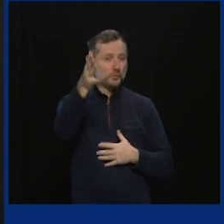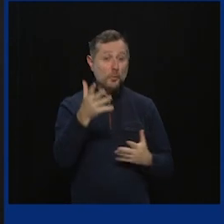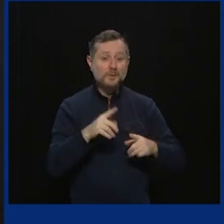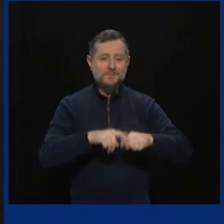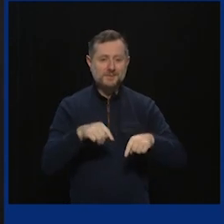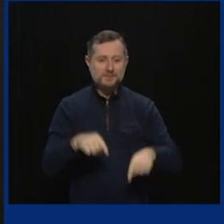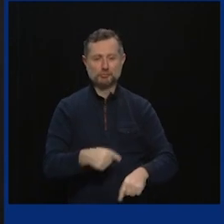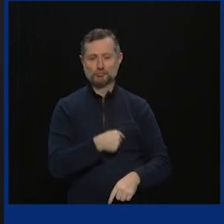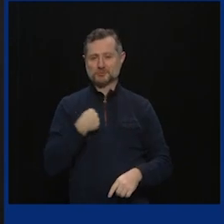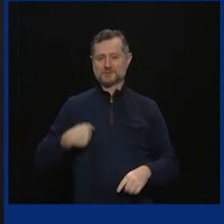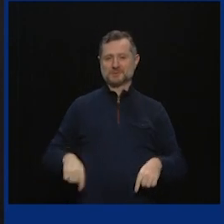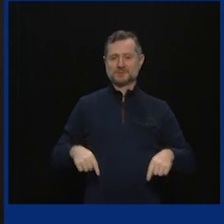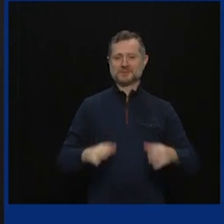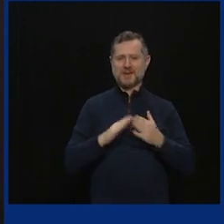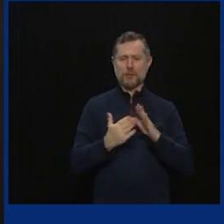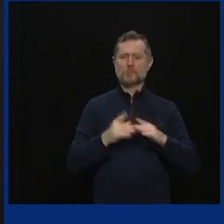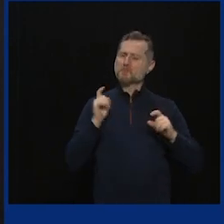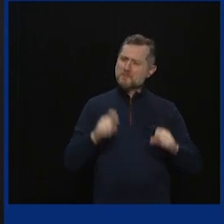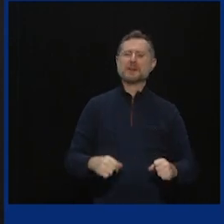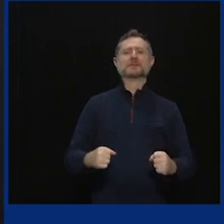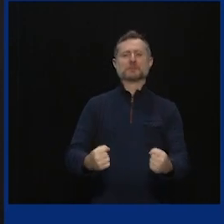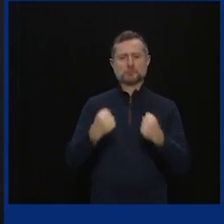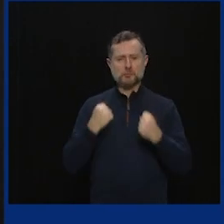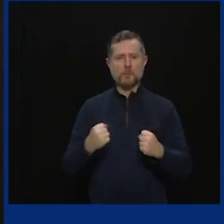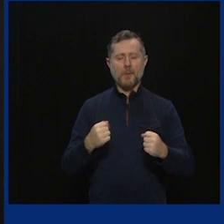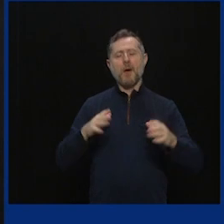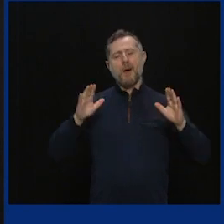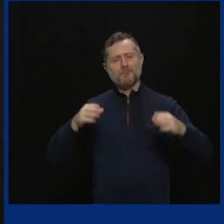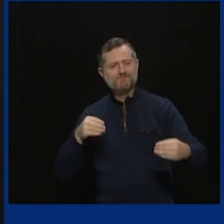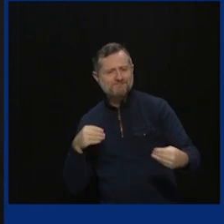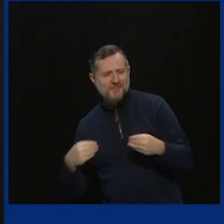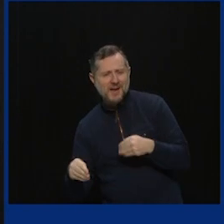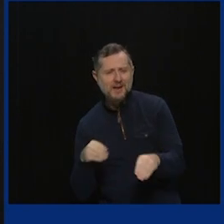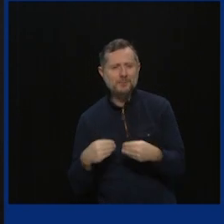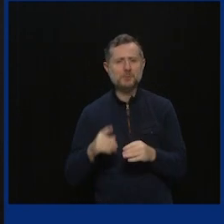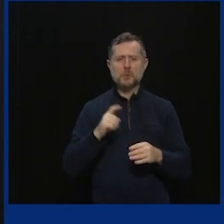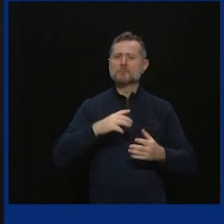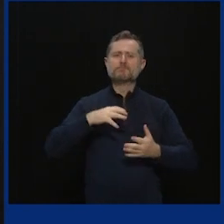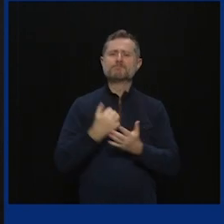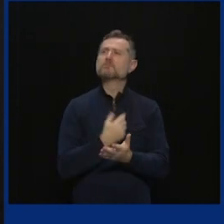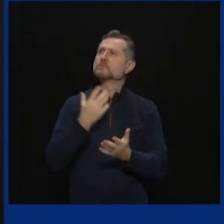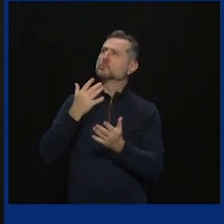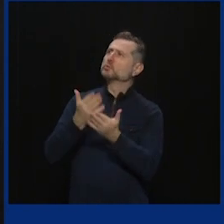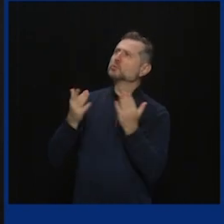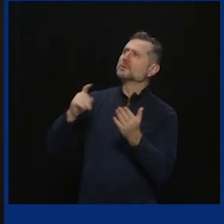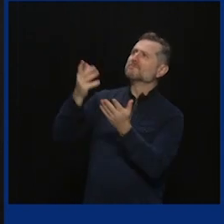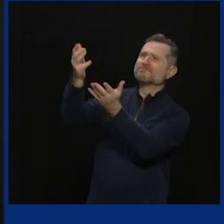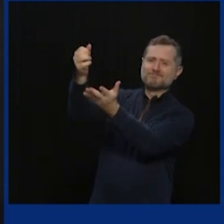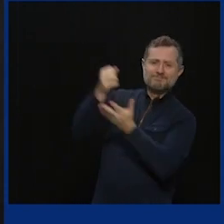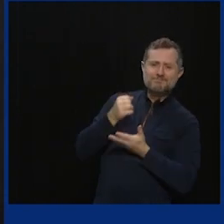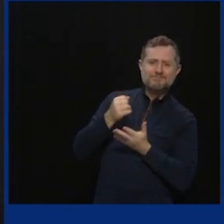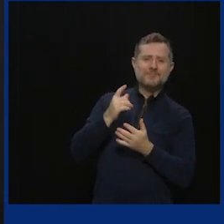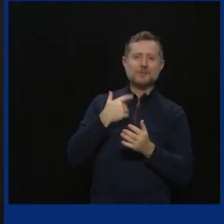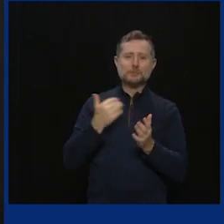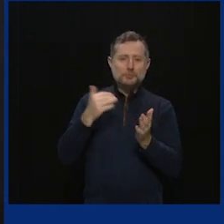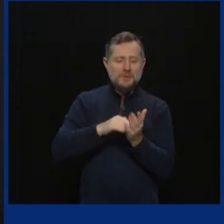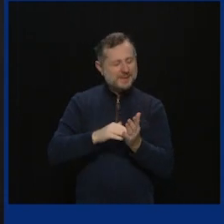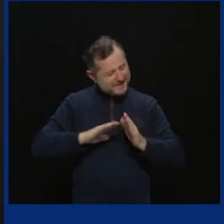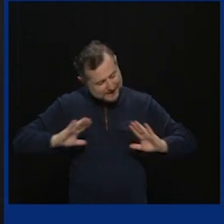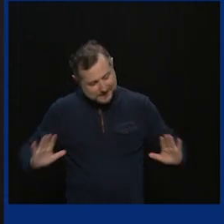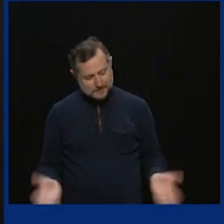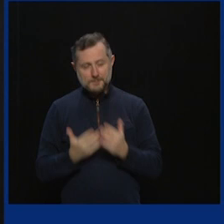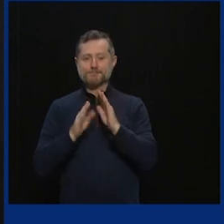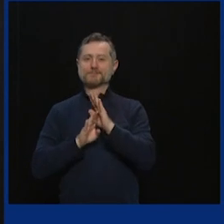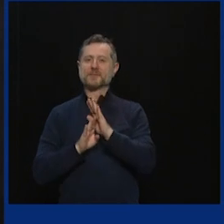being resilient, and Chinatown getting the resources necessary to rebuild. I, as the Housing